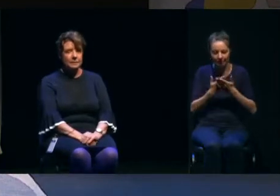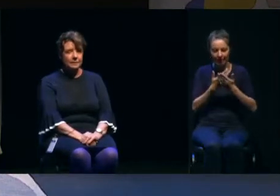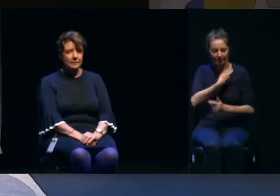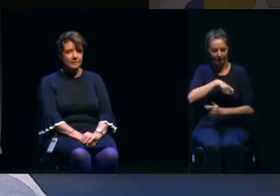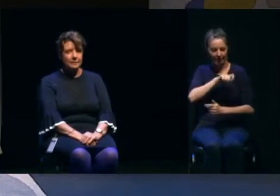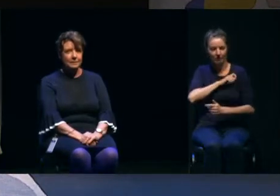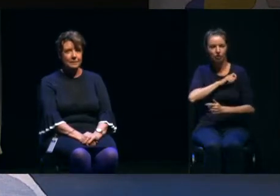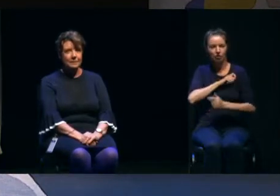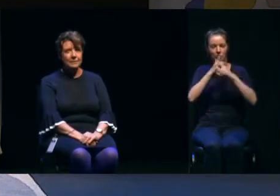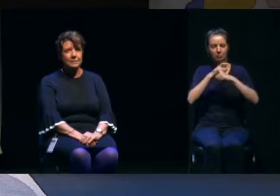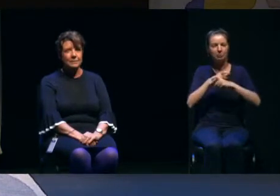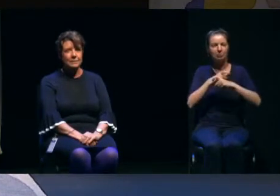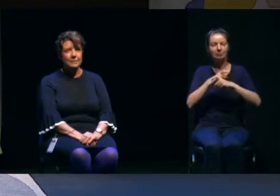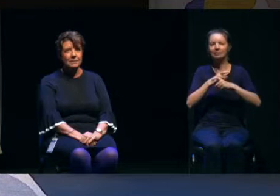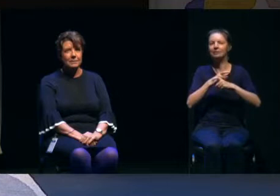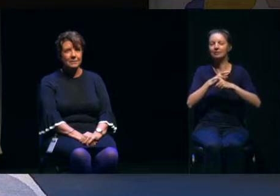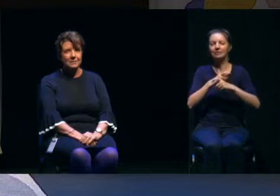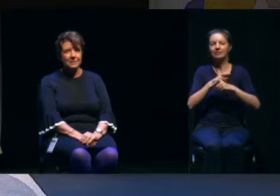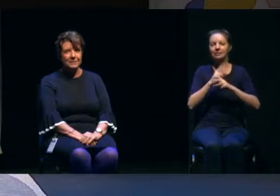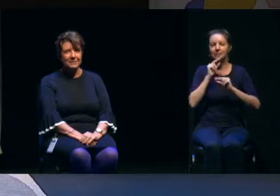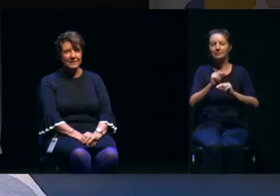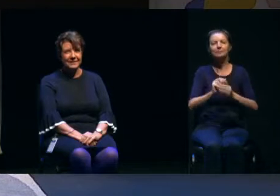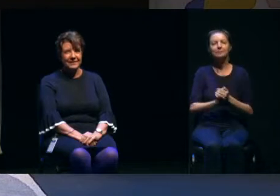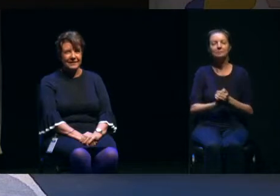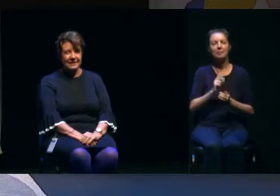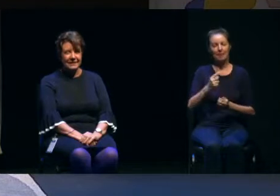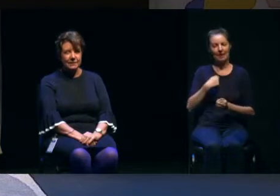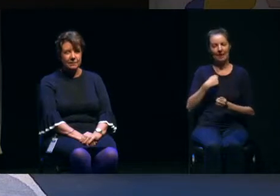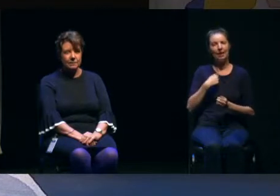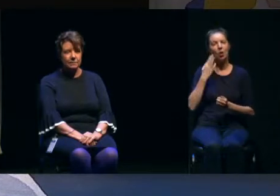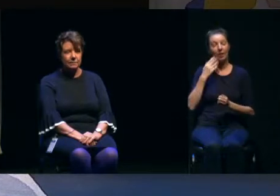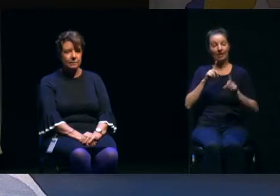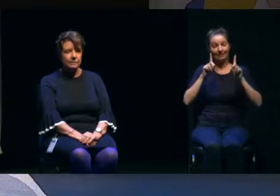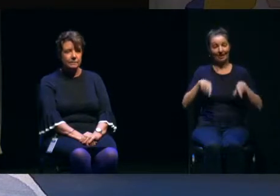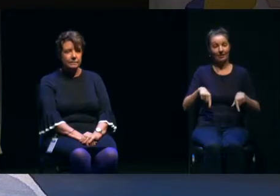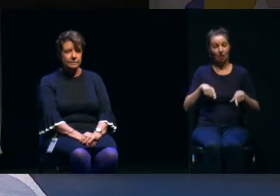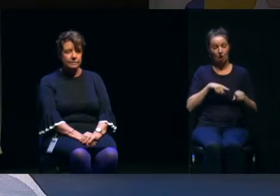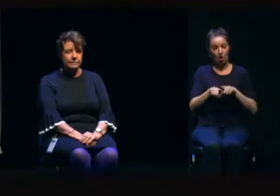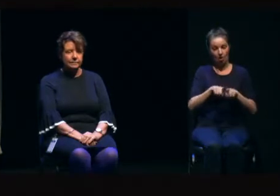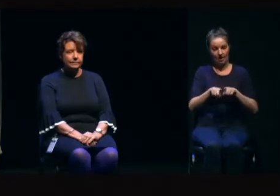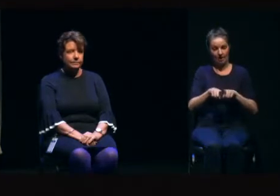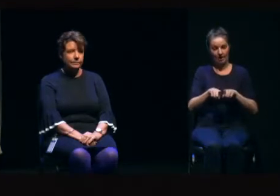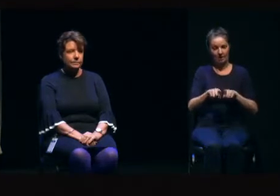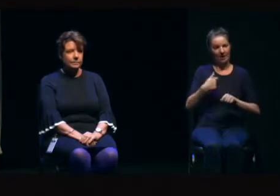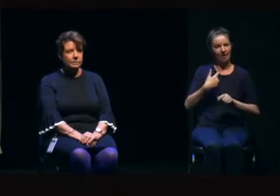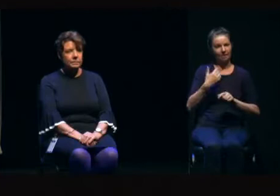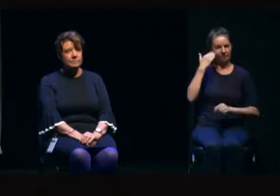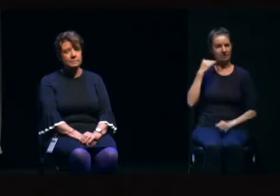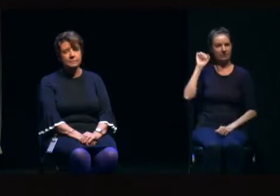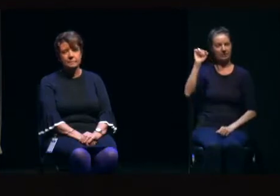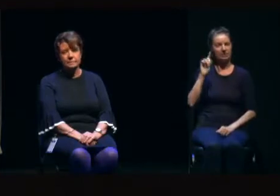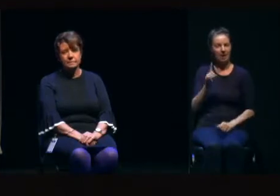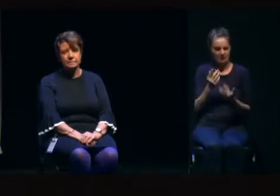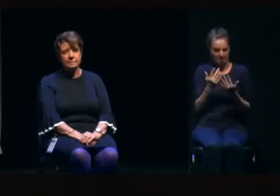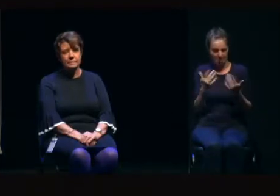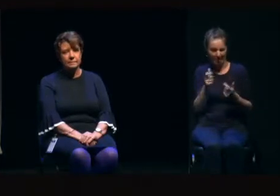hace mucho. And the thing that struck me as a feminist when I started was the number of words that